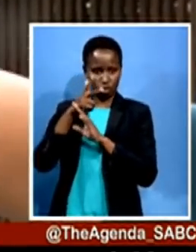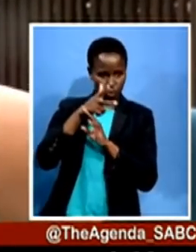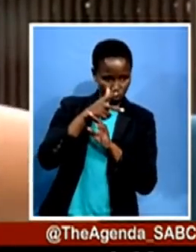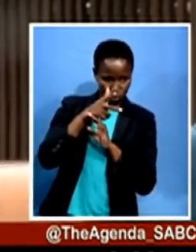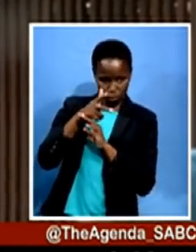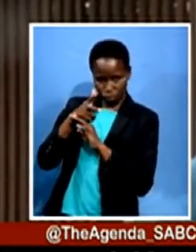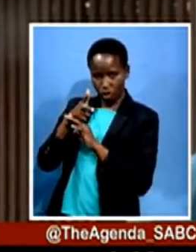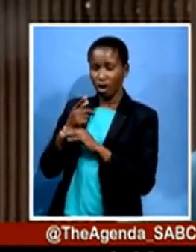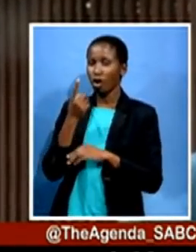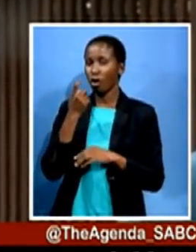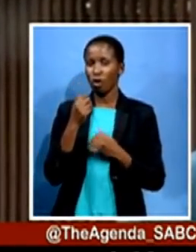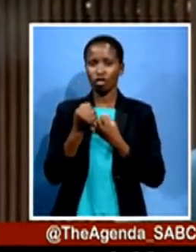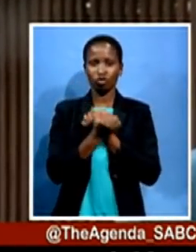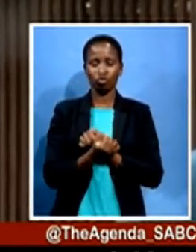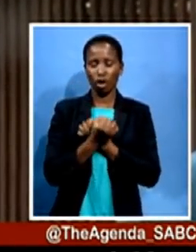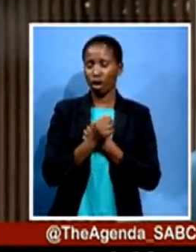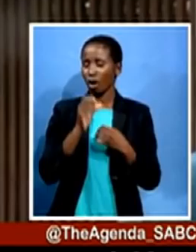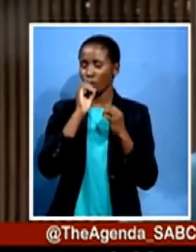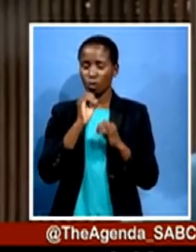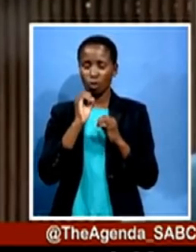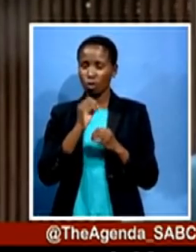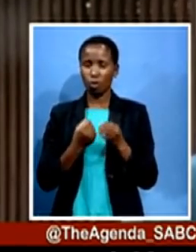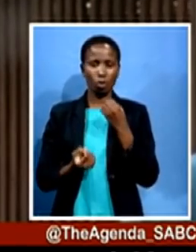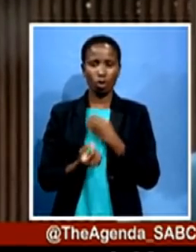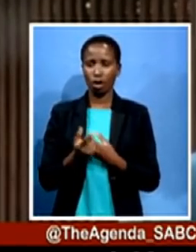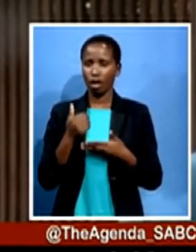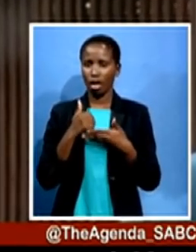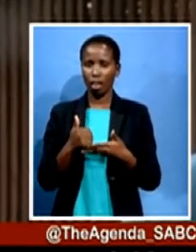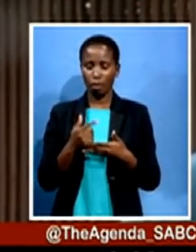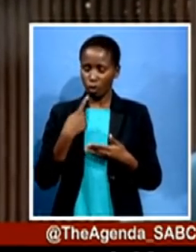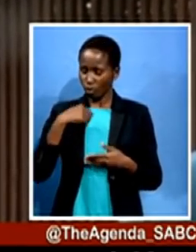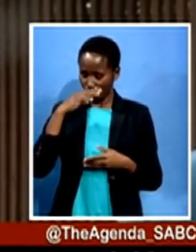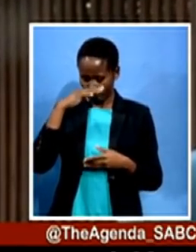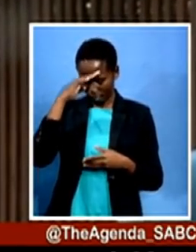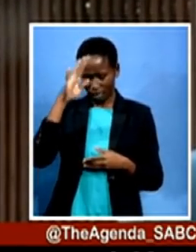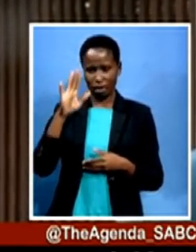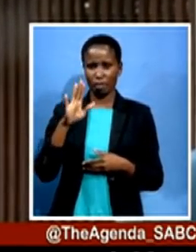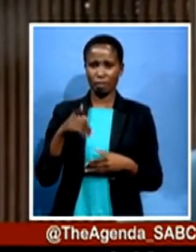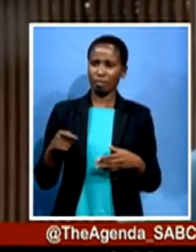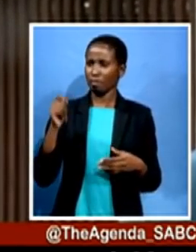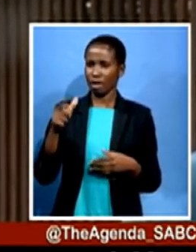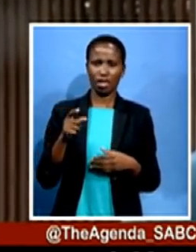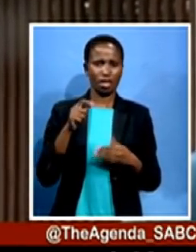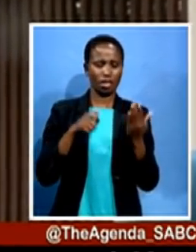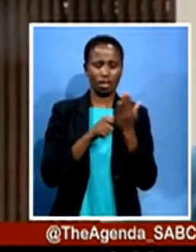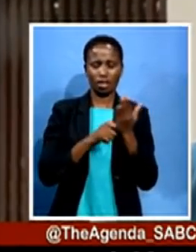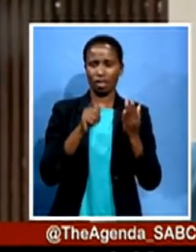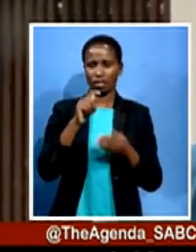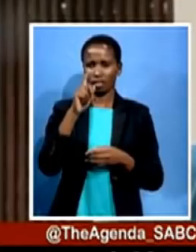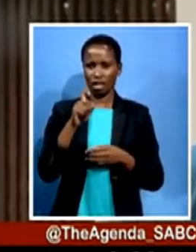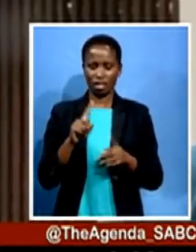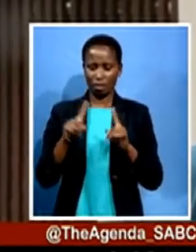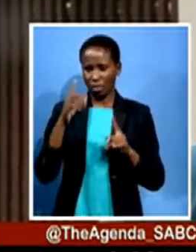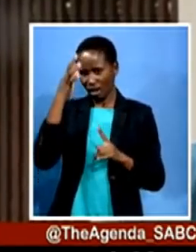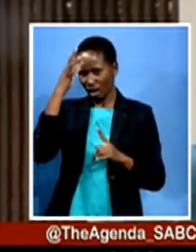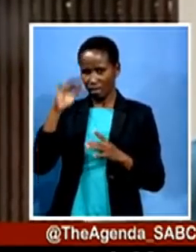road on the mountain. We are fed up paying rates and taxes and getting no support from government and local government. Will you be evacuating today? I will not